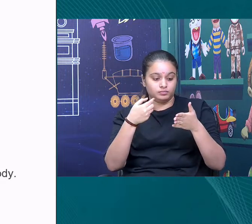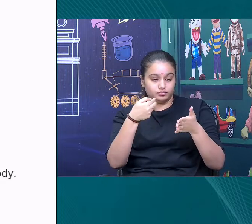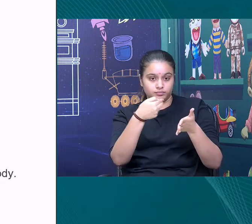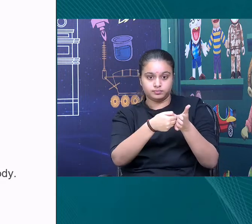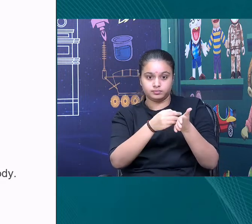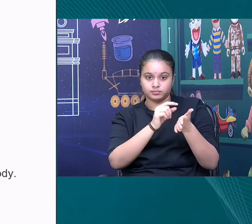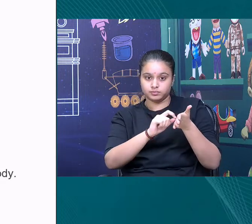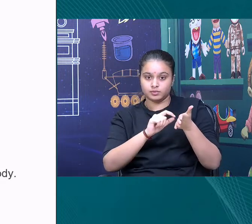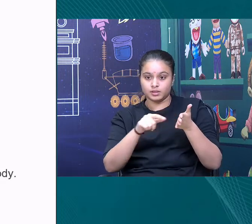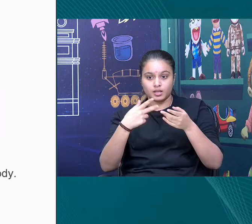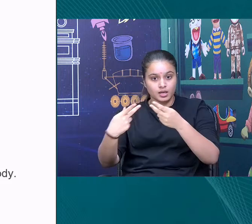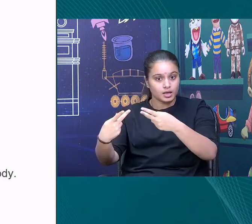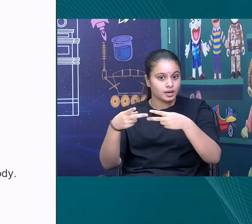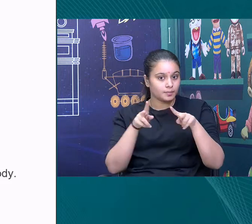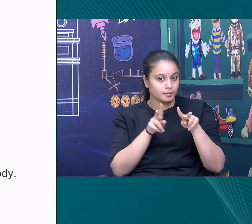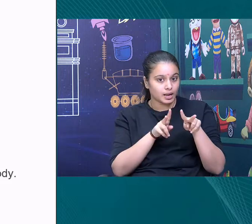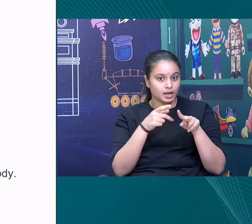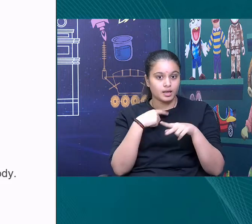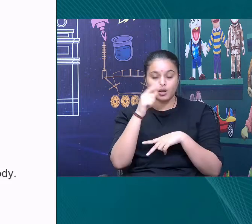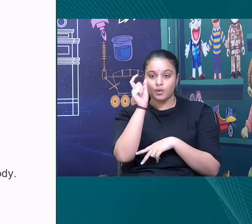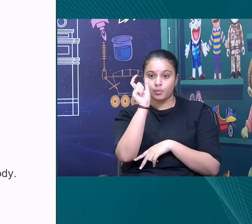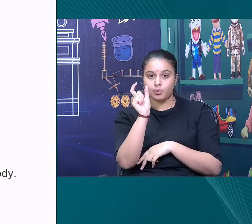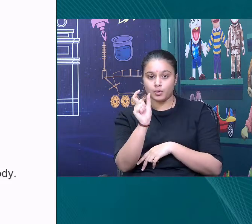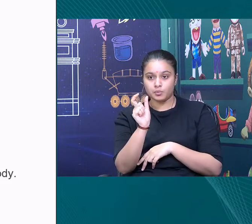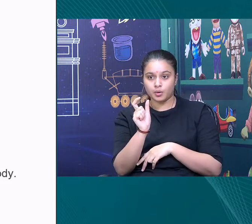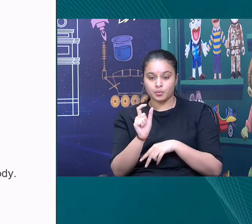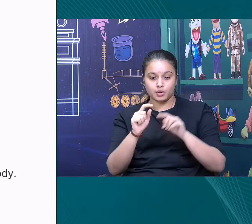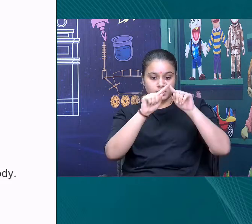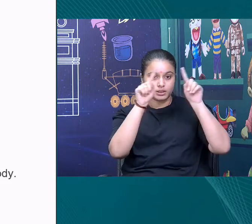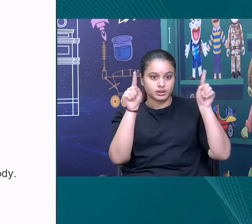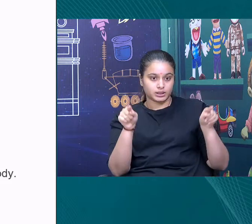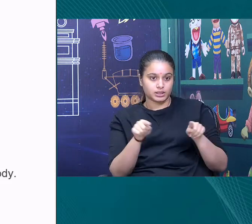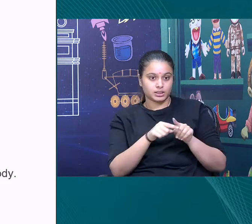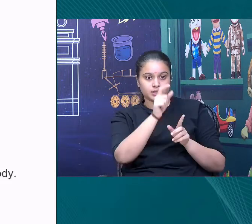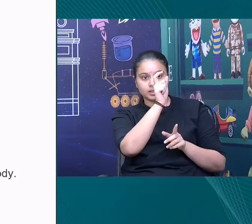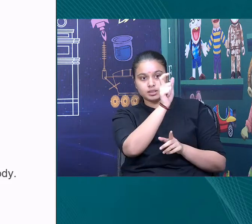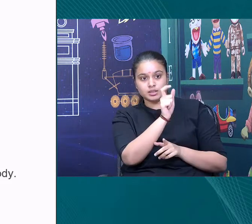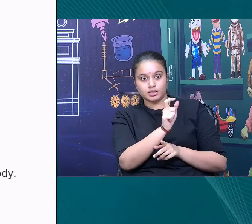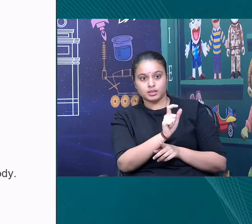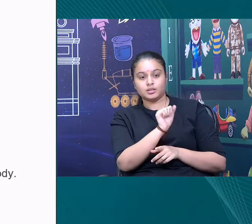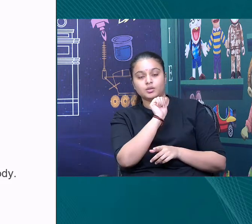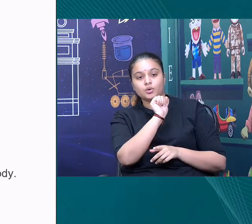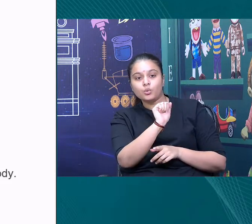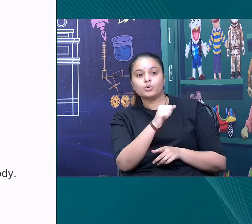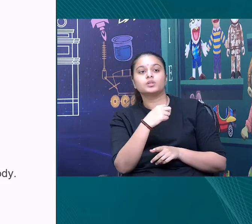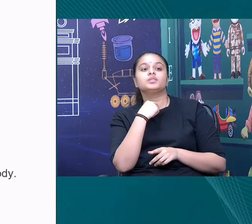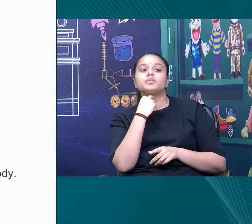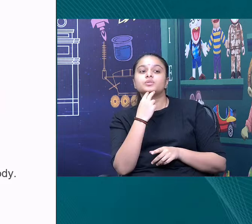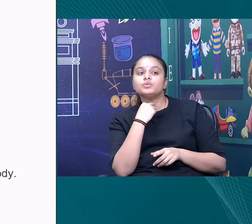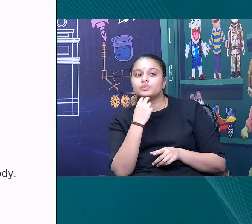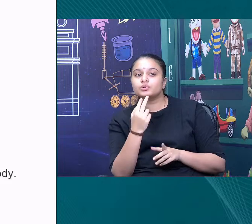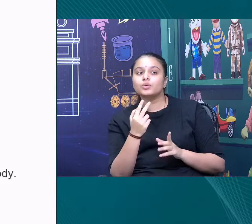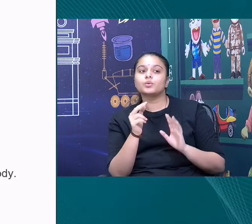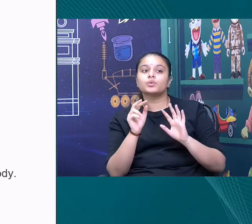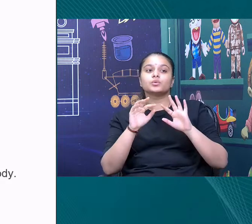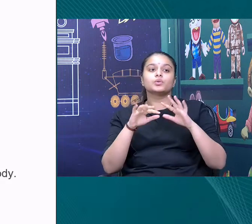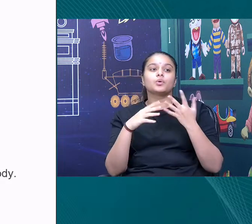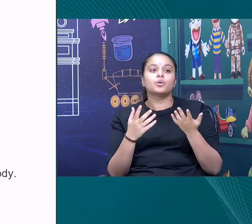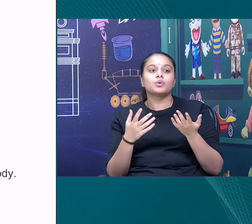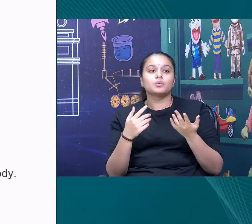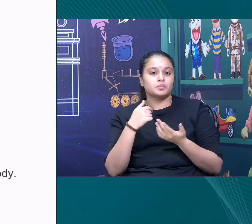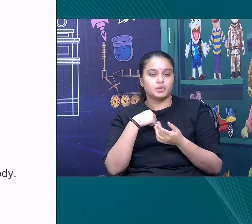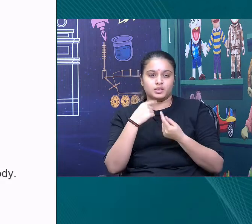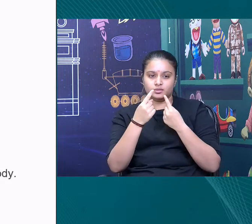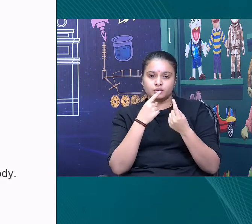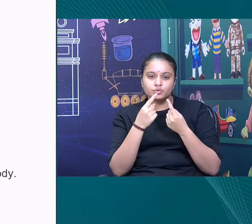when he is responding, the words that appear on the screen actually do not capture his tone, the inflection. When I